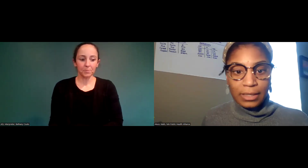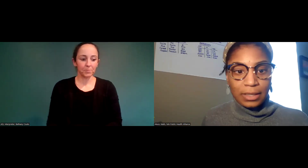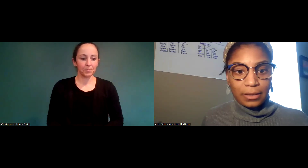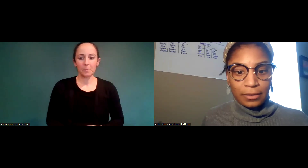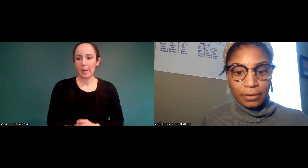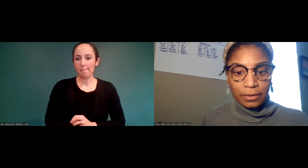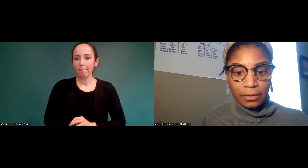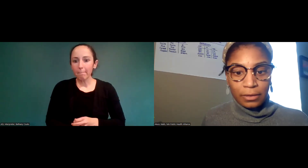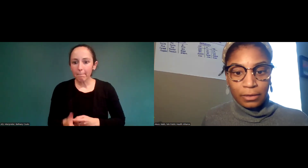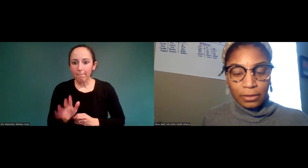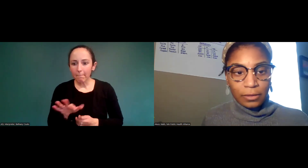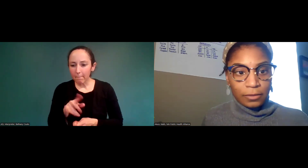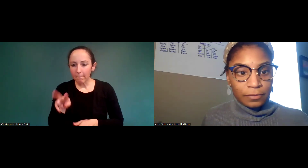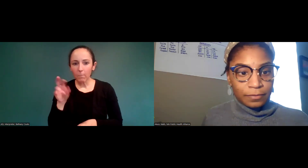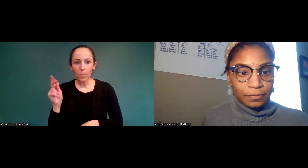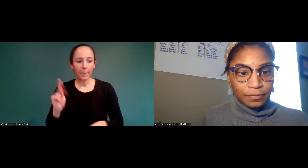right.